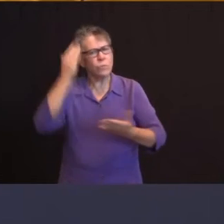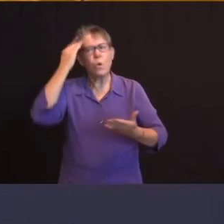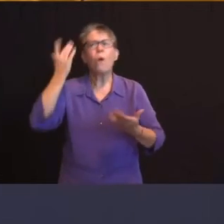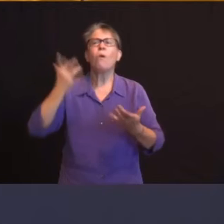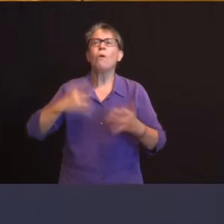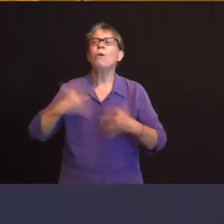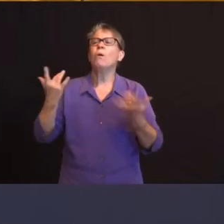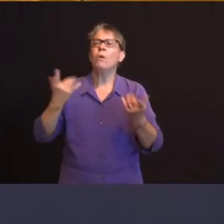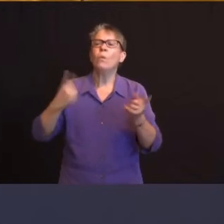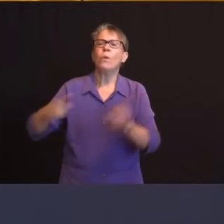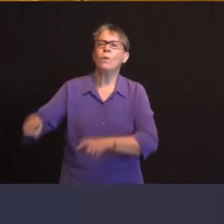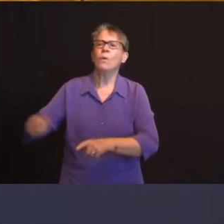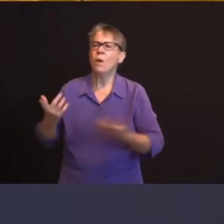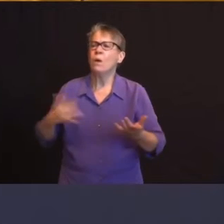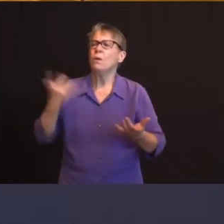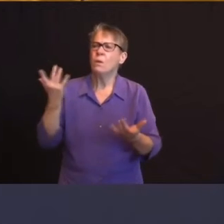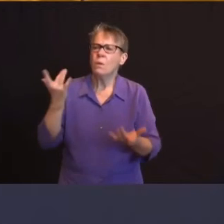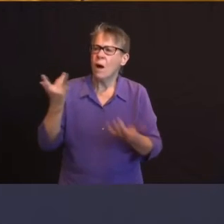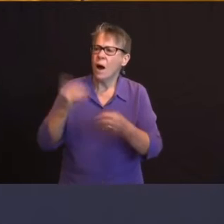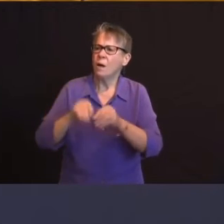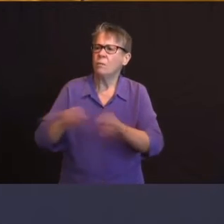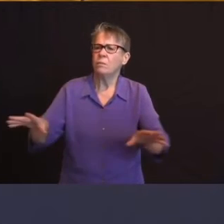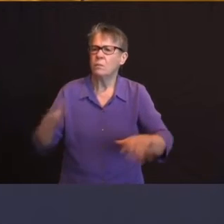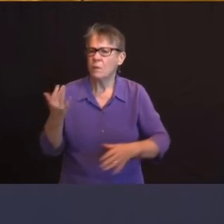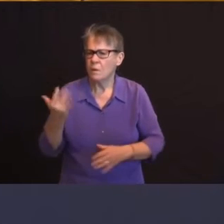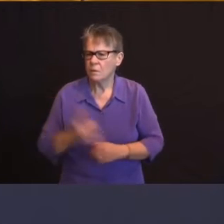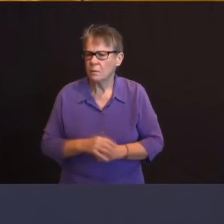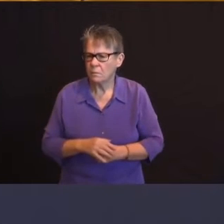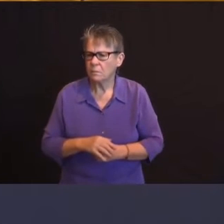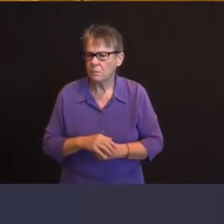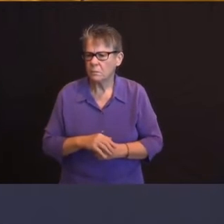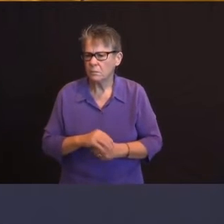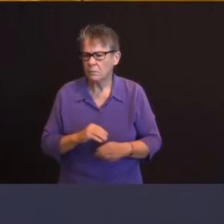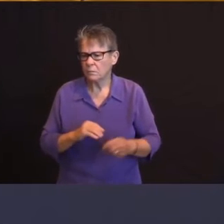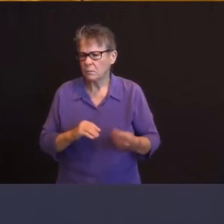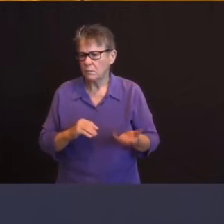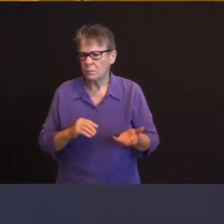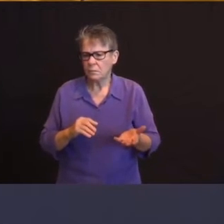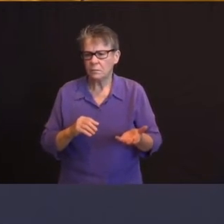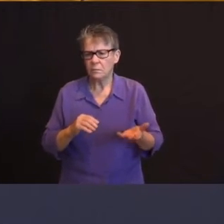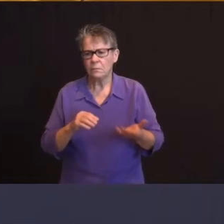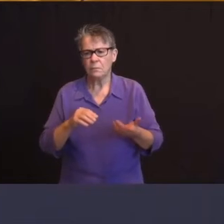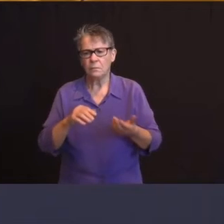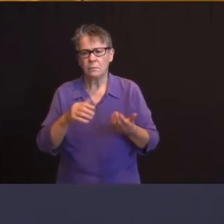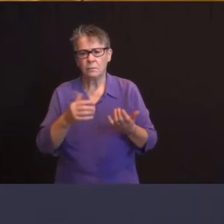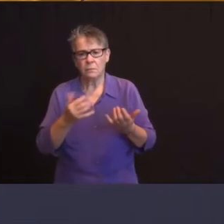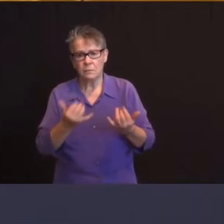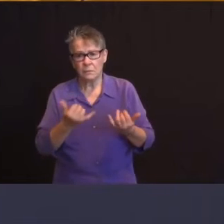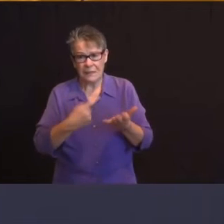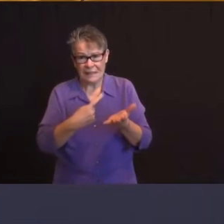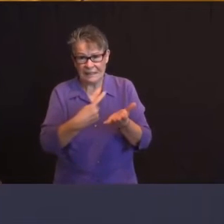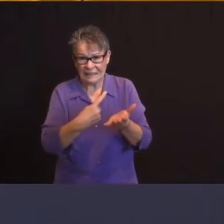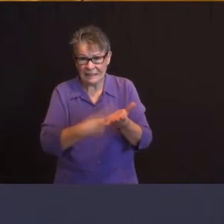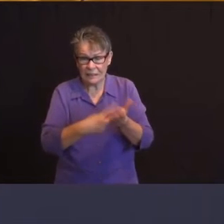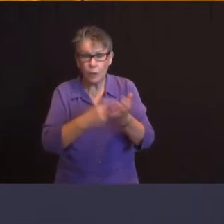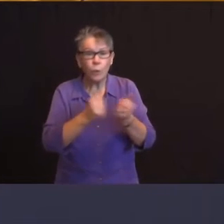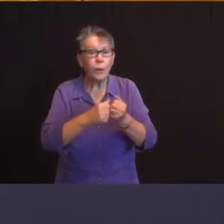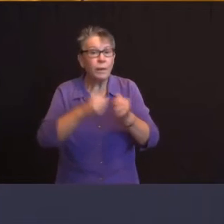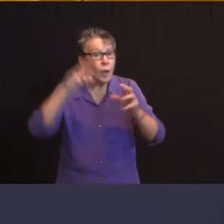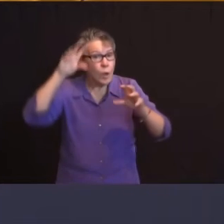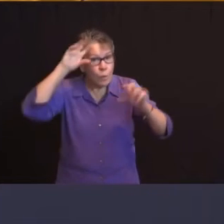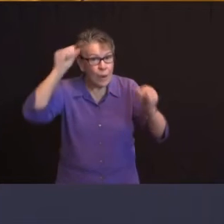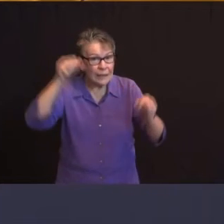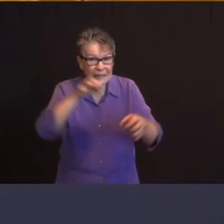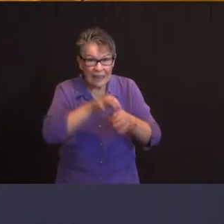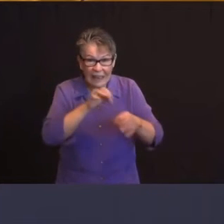as well as in conversations with him over the years and with his team members, They are all gateway all the time. Again, I don't want to put